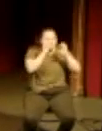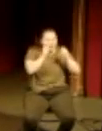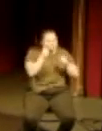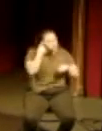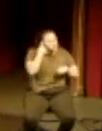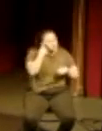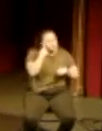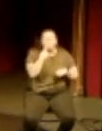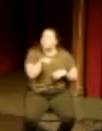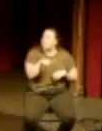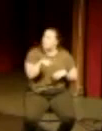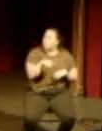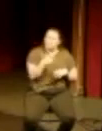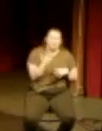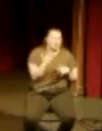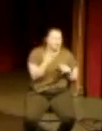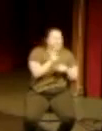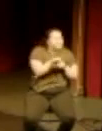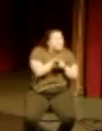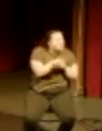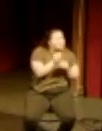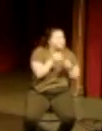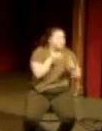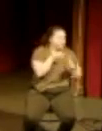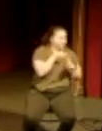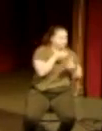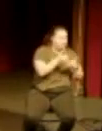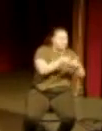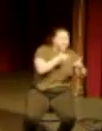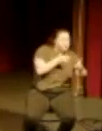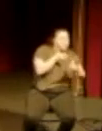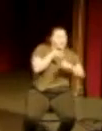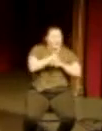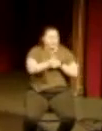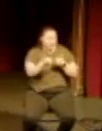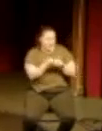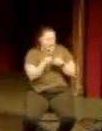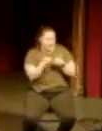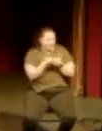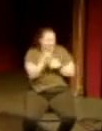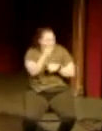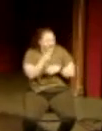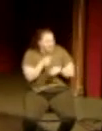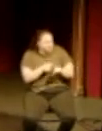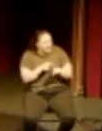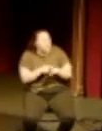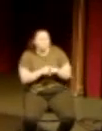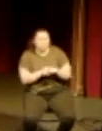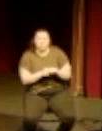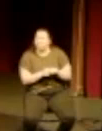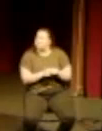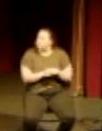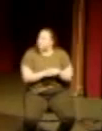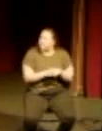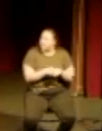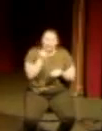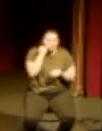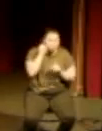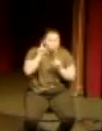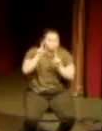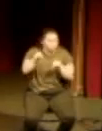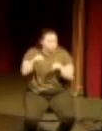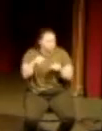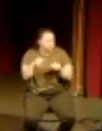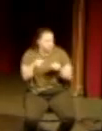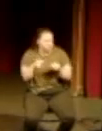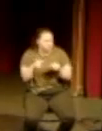our promotional videos before and after the game, maybe even at halftime. That's what we do in Porter Fieldhouse. Like, if you come to a volleyball game